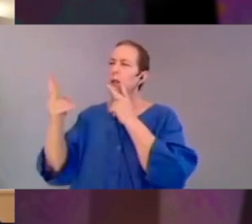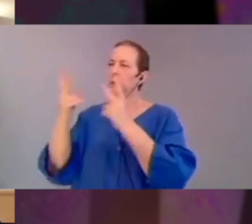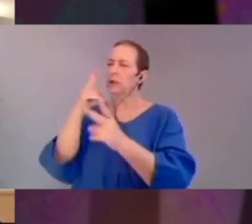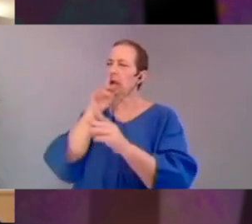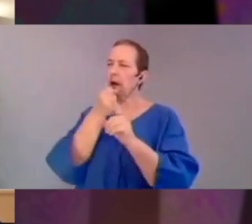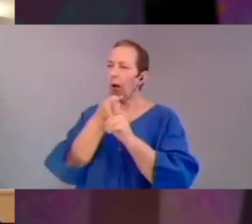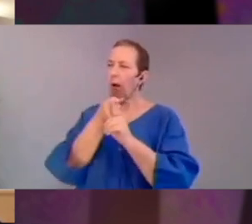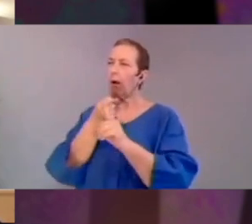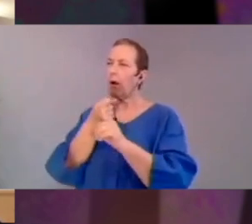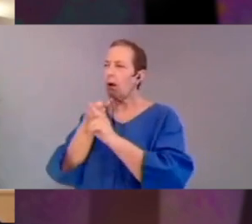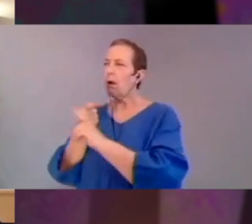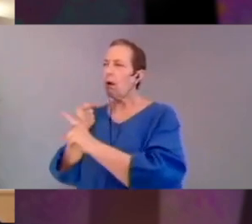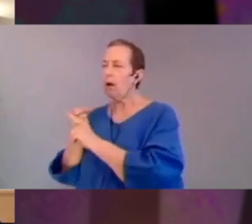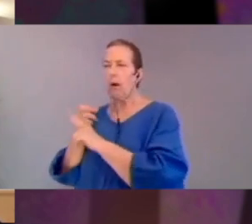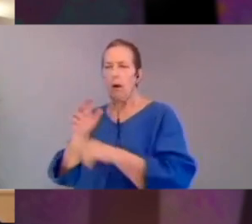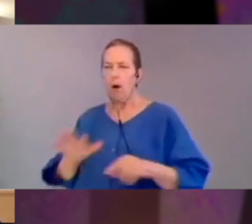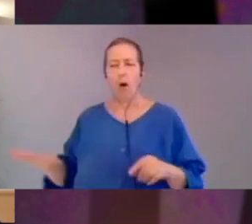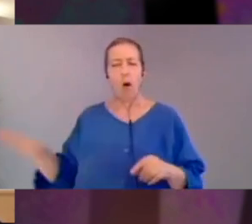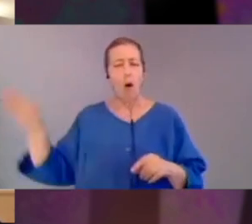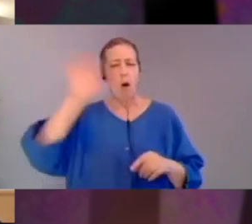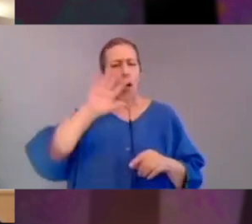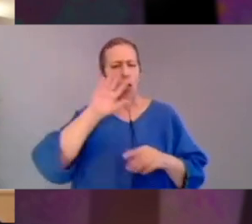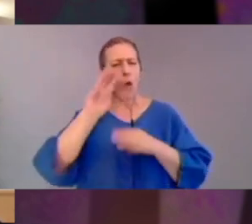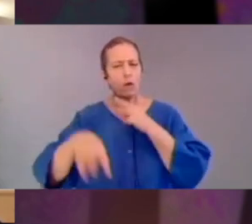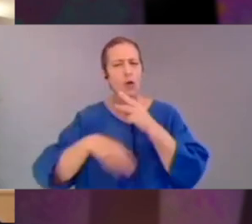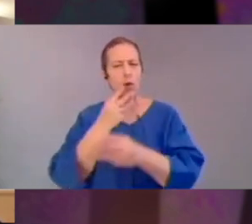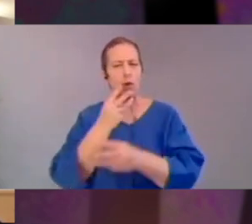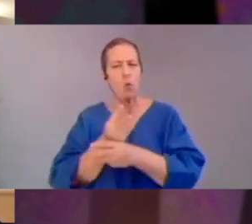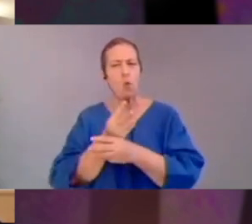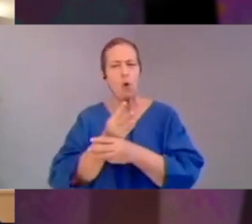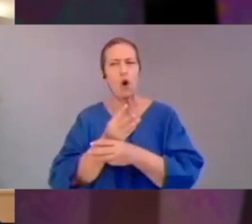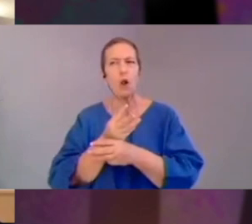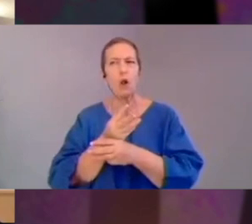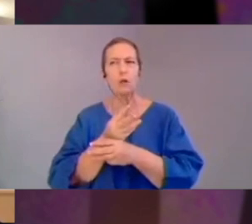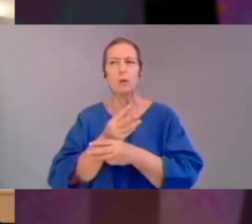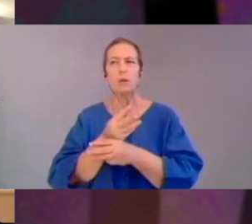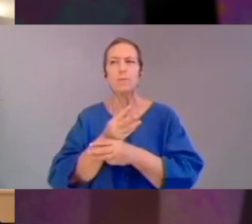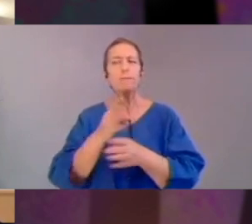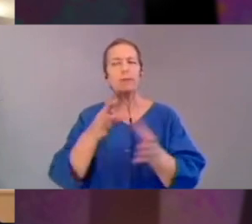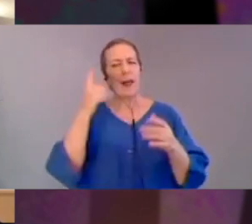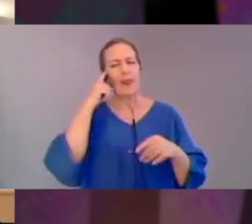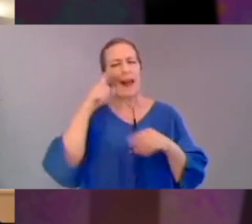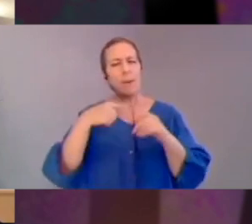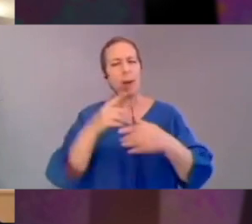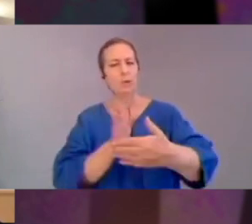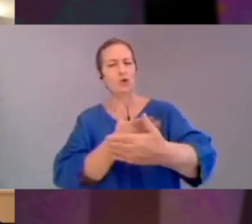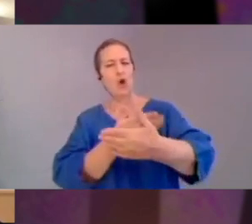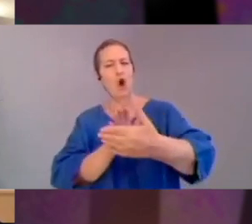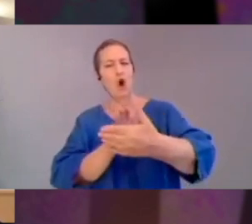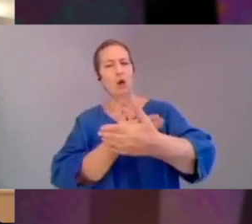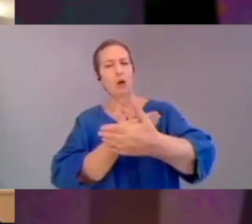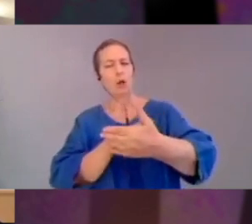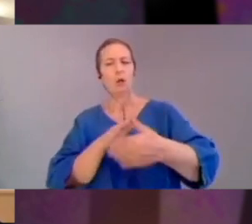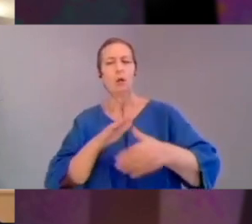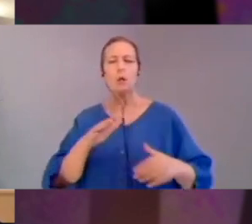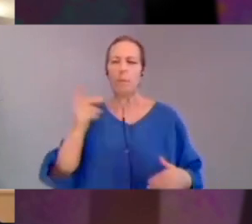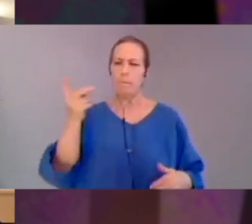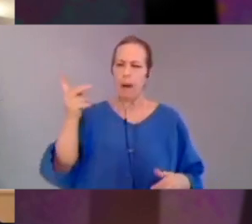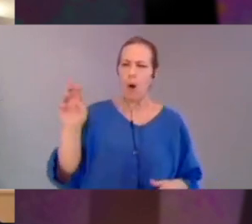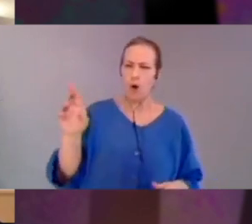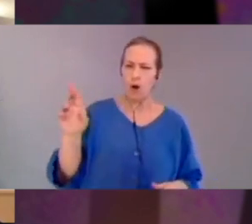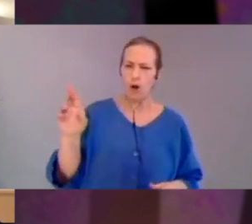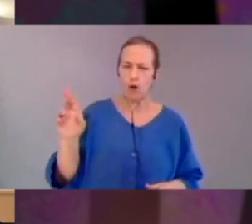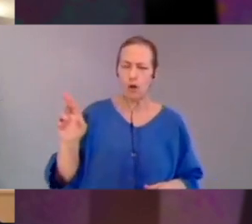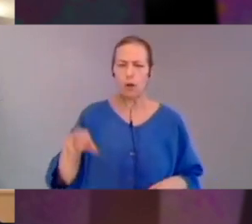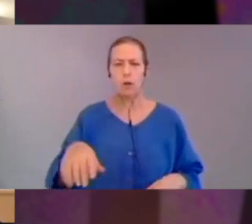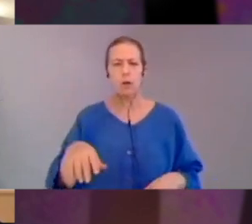in many different places across the world, where it's like the power of song, the power of vibration, the power of breath